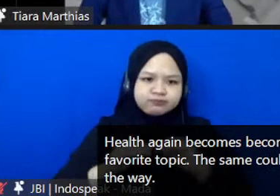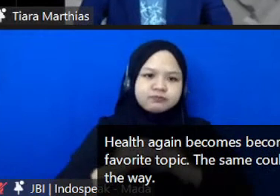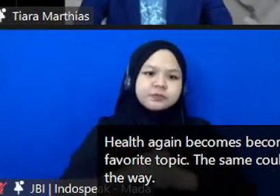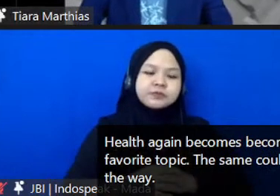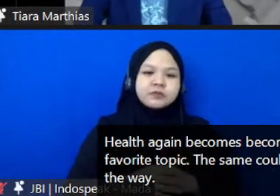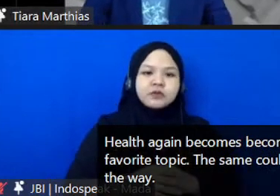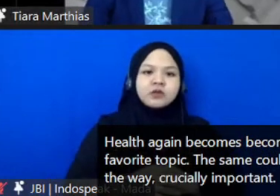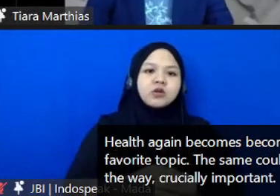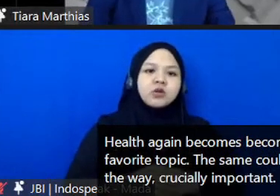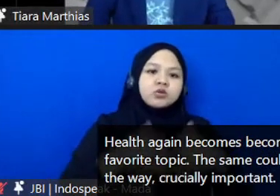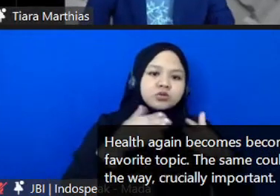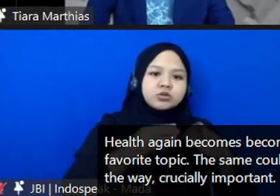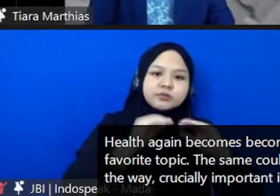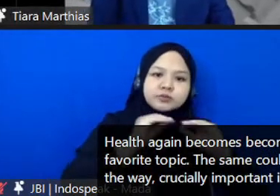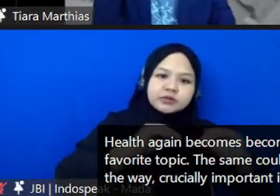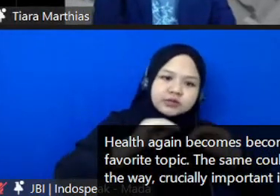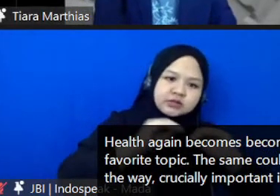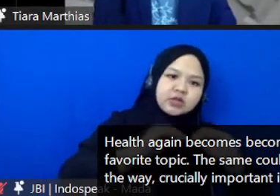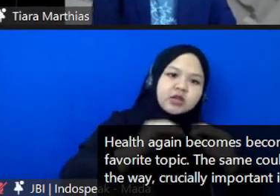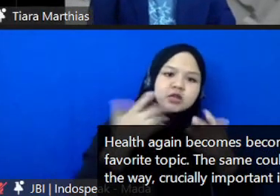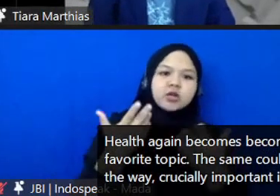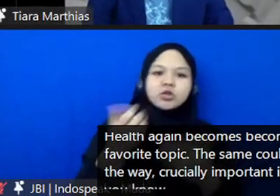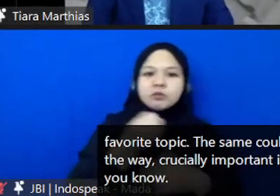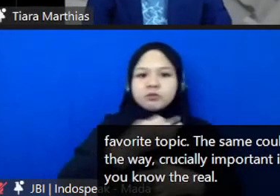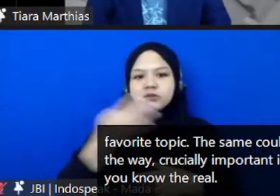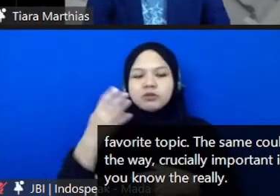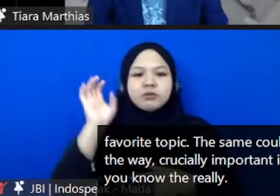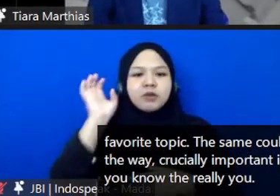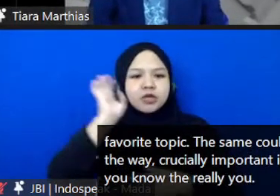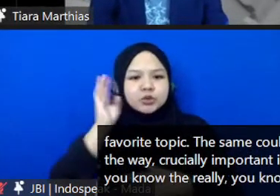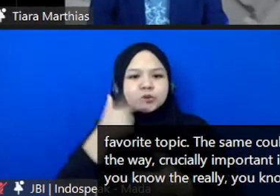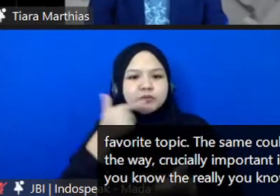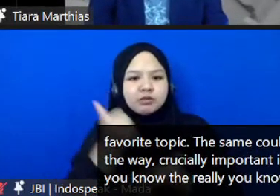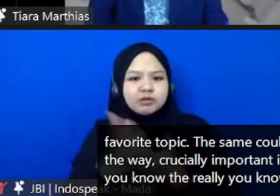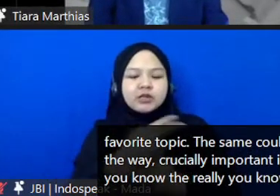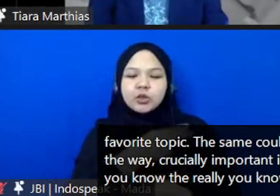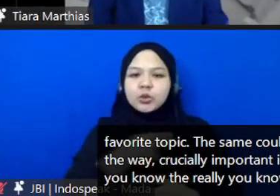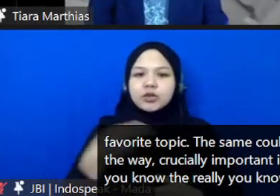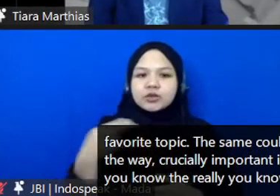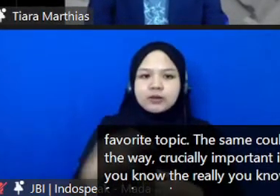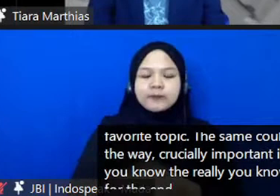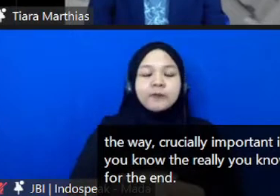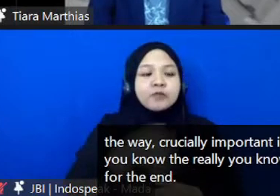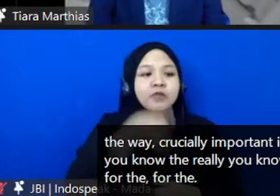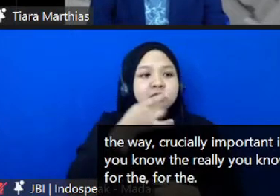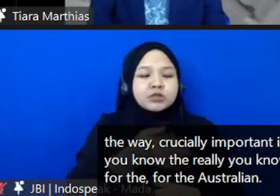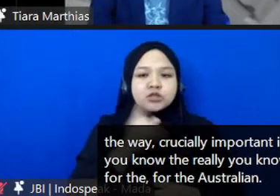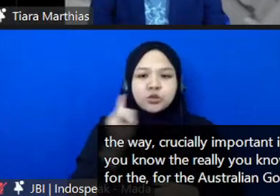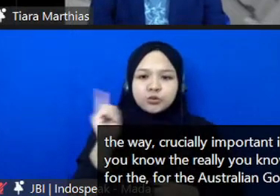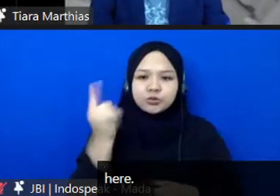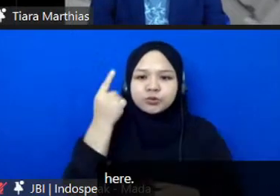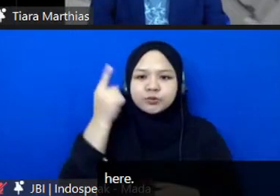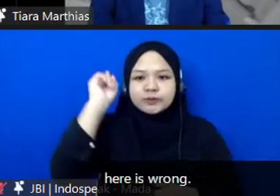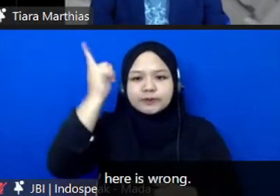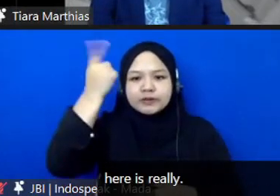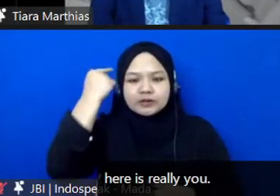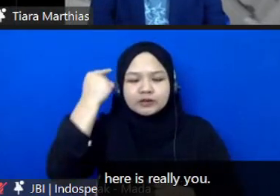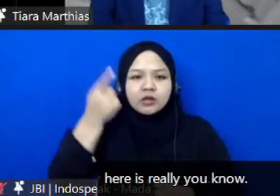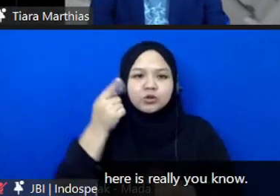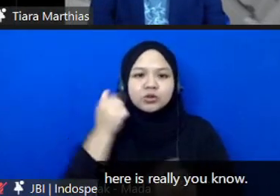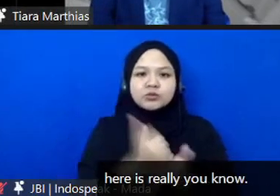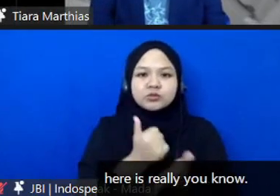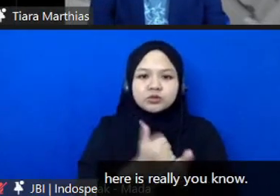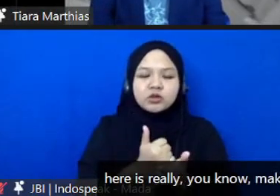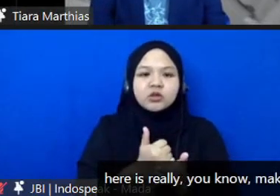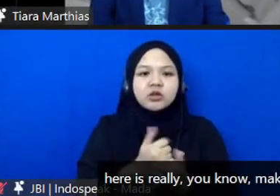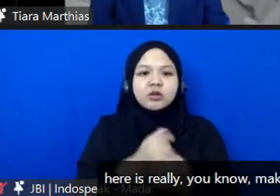crucially important issue in Indonesia. So I think the crucial message for the Australian government here is really,